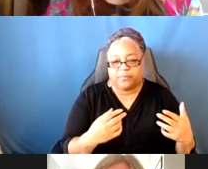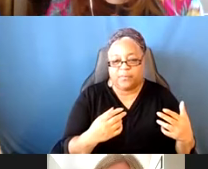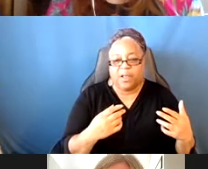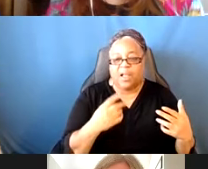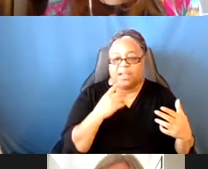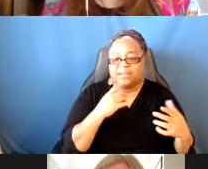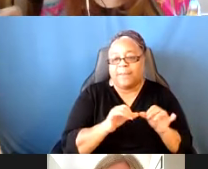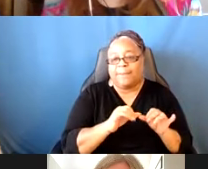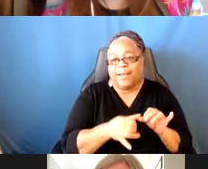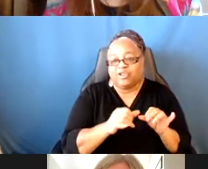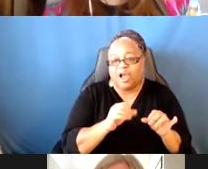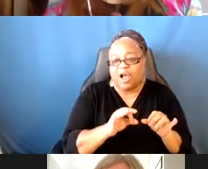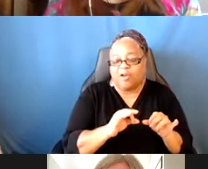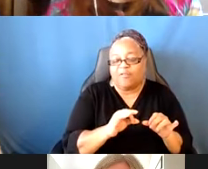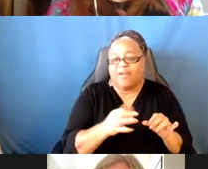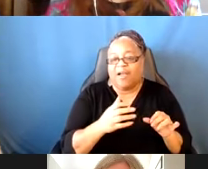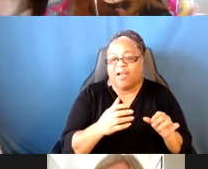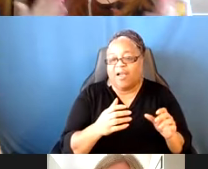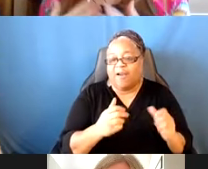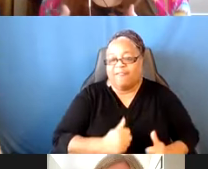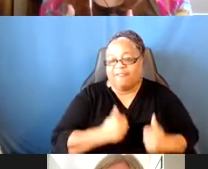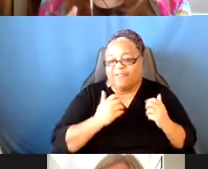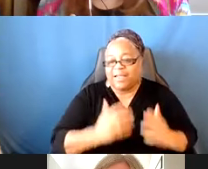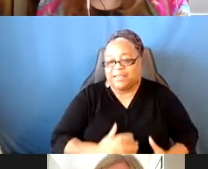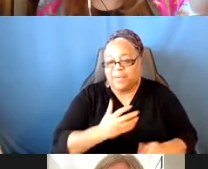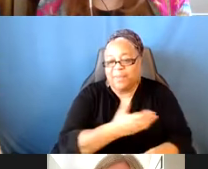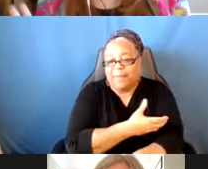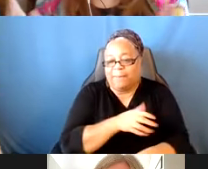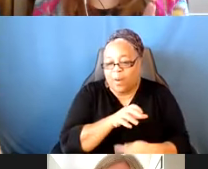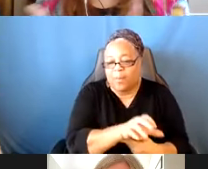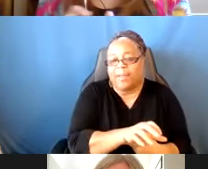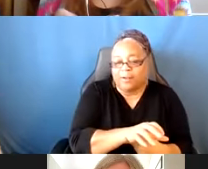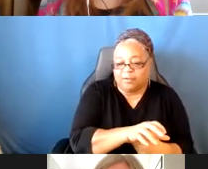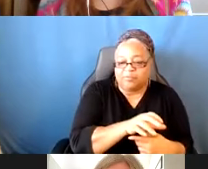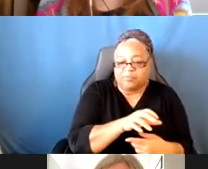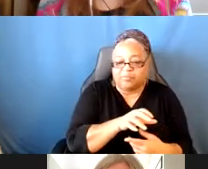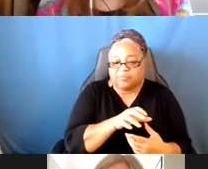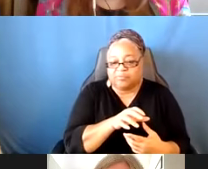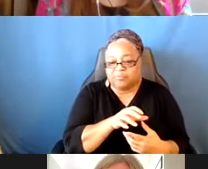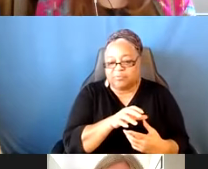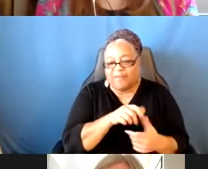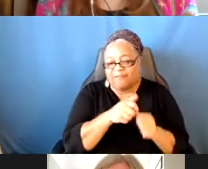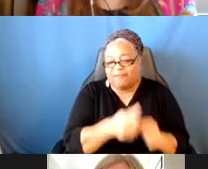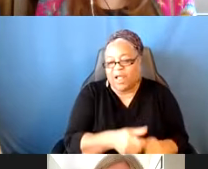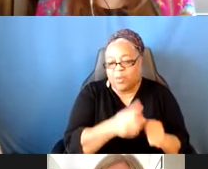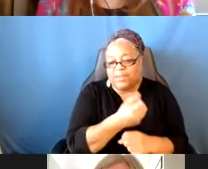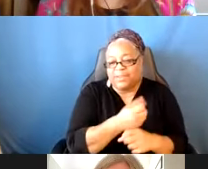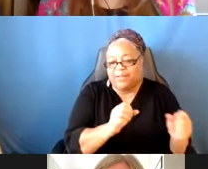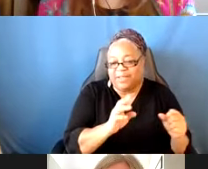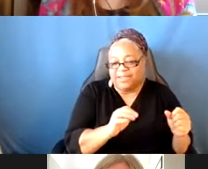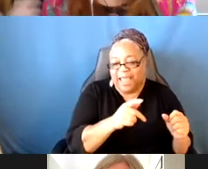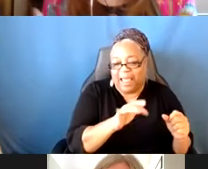victim empowerment related to safety scale. So it's a self-assessment that a victim survivor fills out on their own